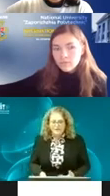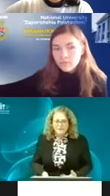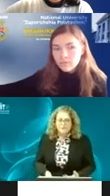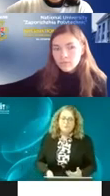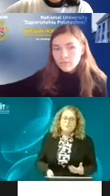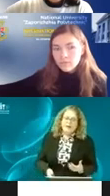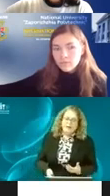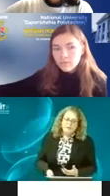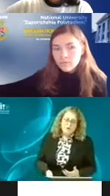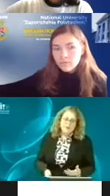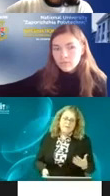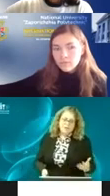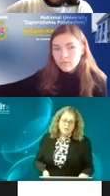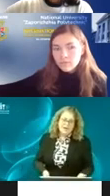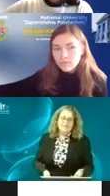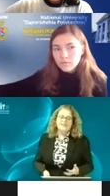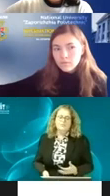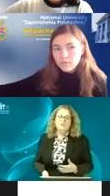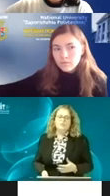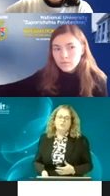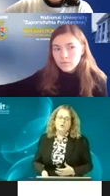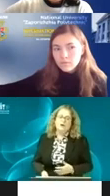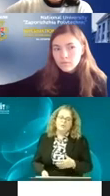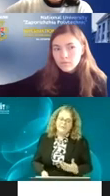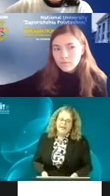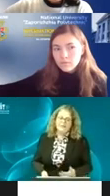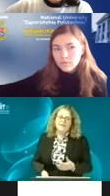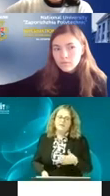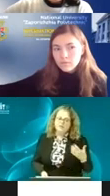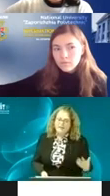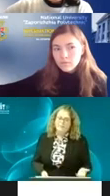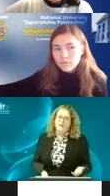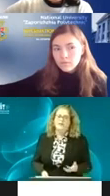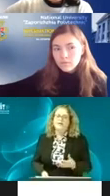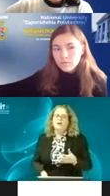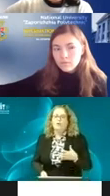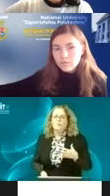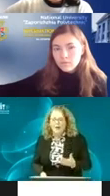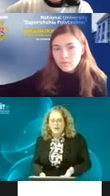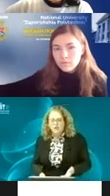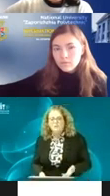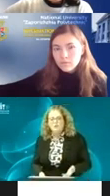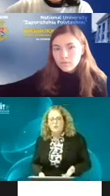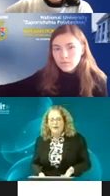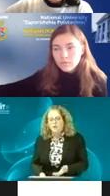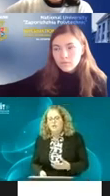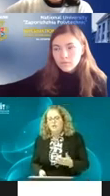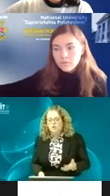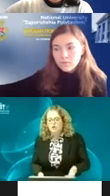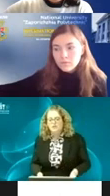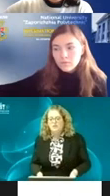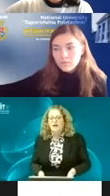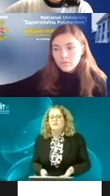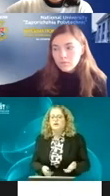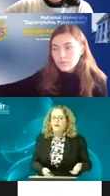that. And of course, in use cases, we talk about sales and infotainment, companionship that we mentioned,